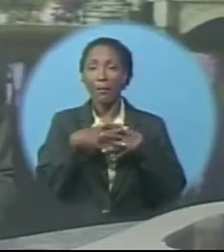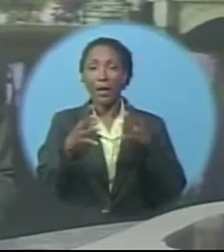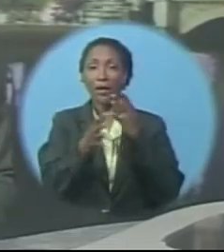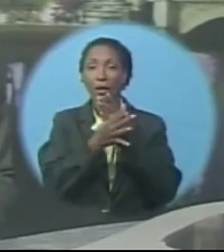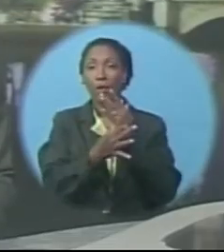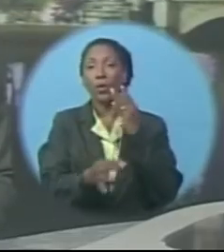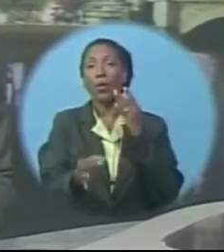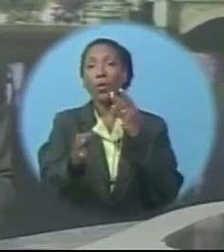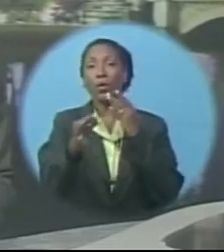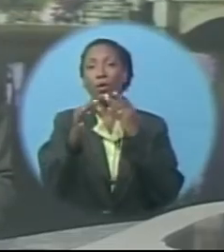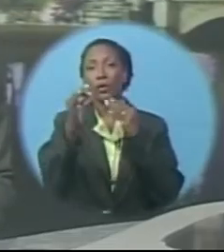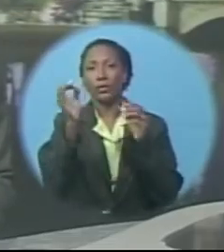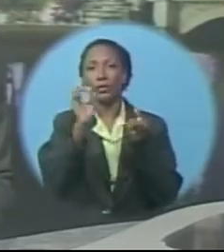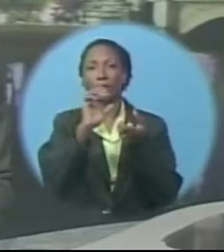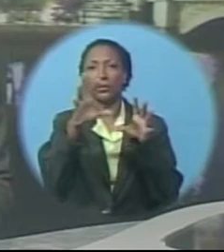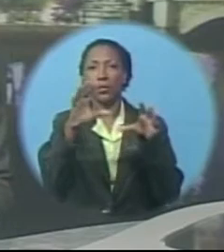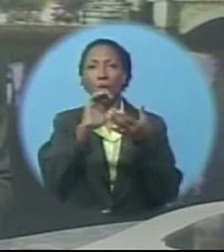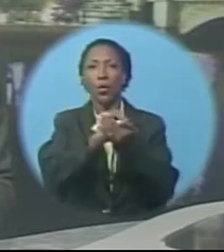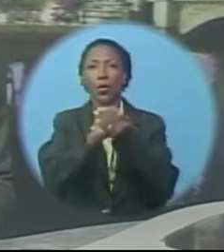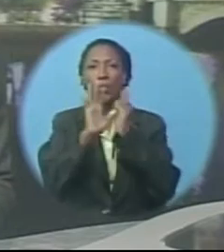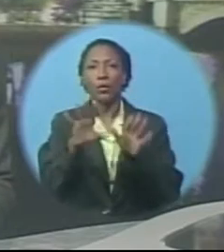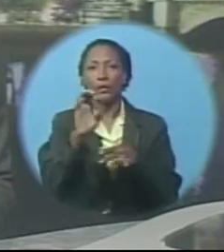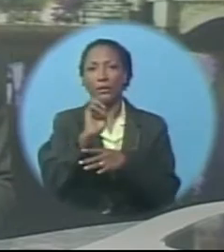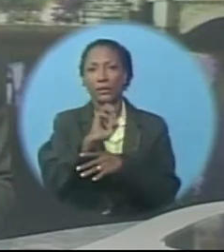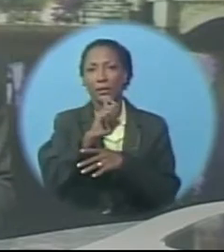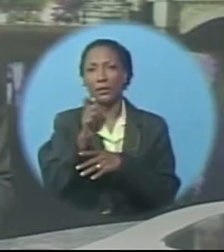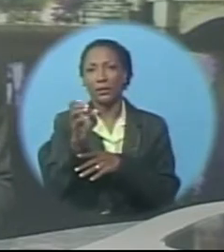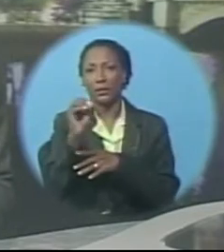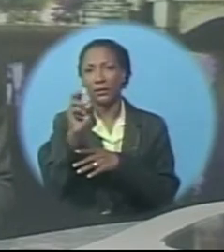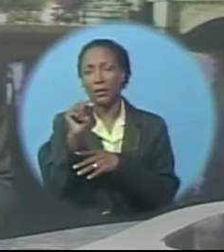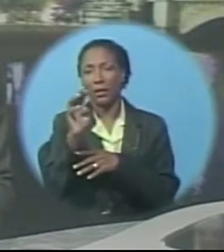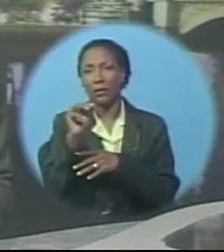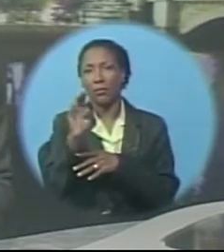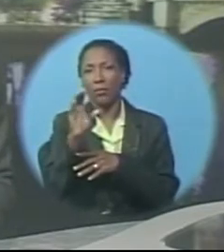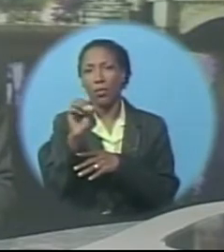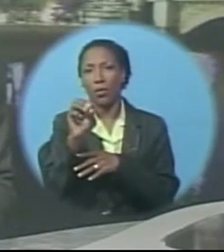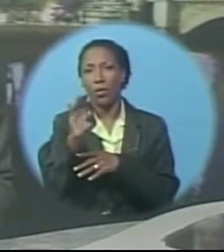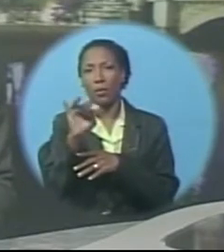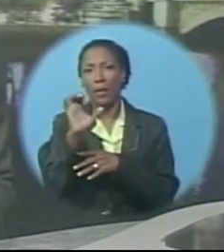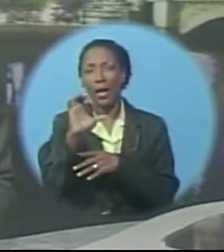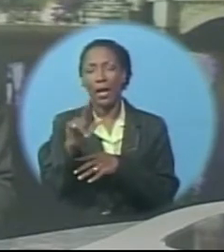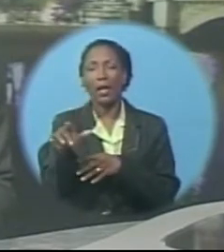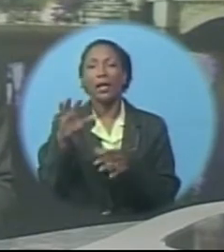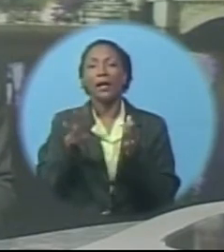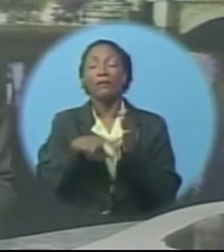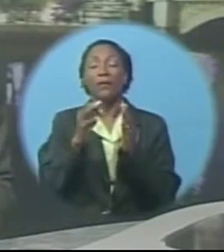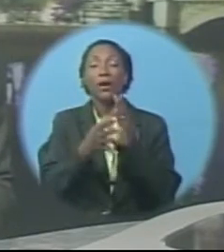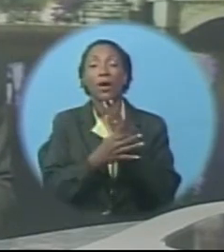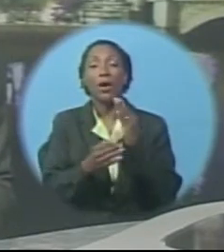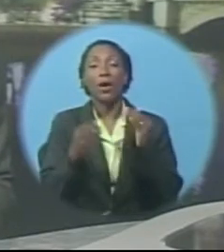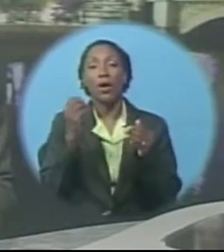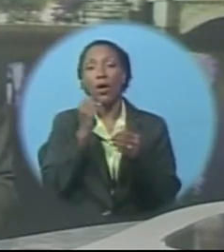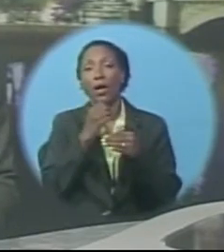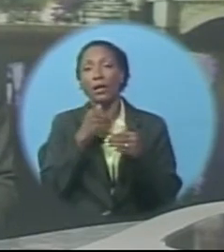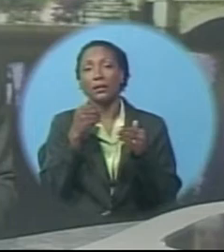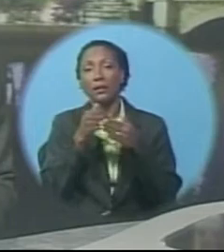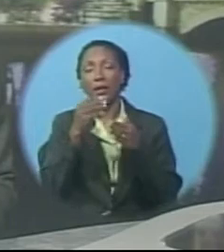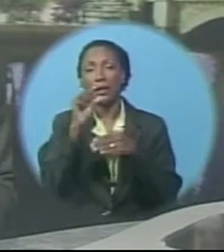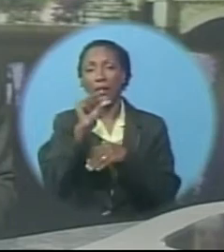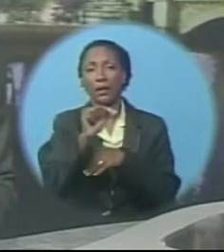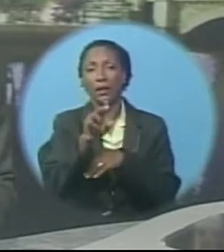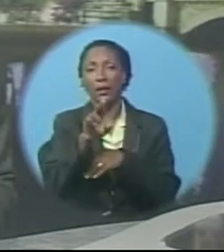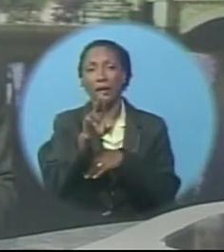American oil giant ExxonMobil has discovered more oil offshore Guyana as it continues its exploration.